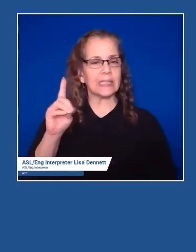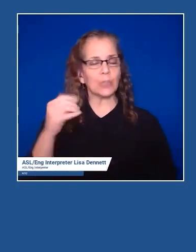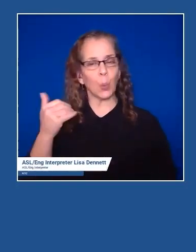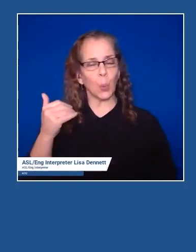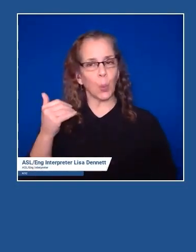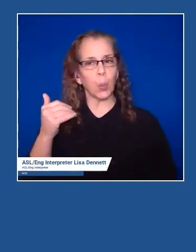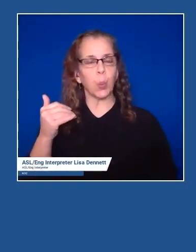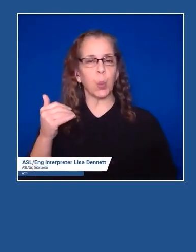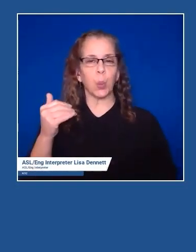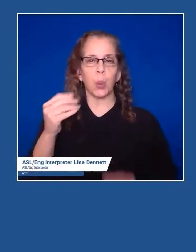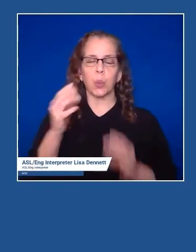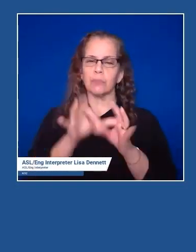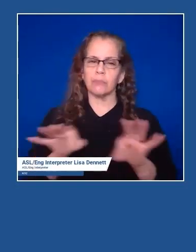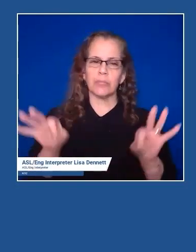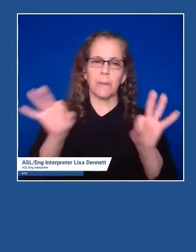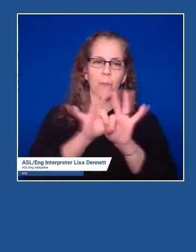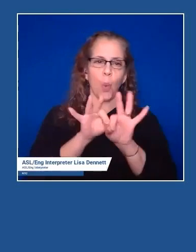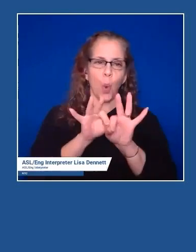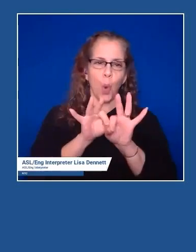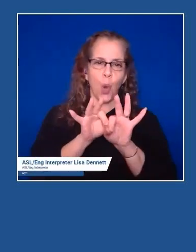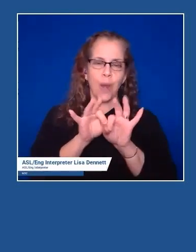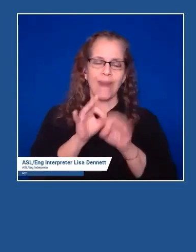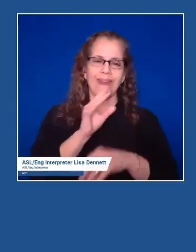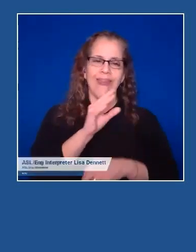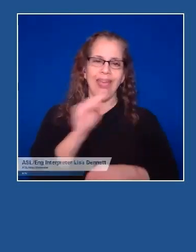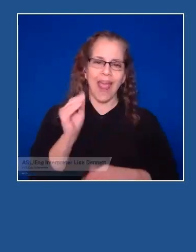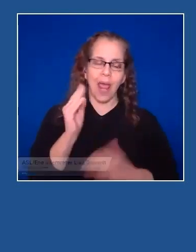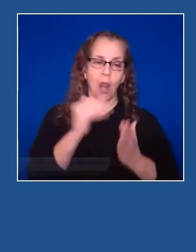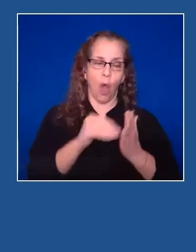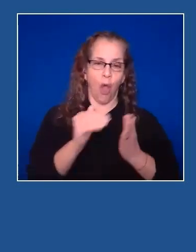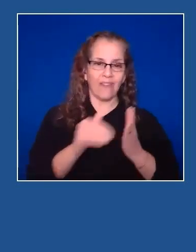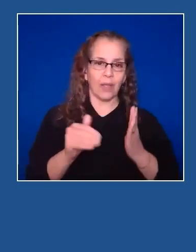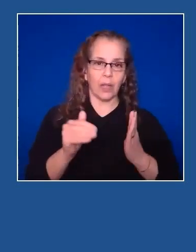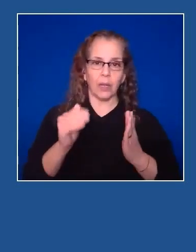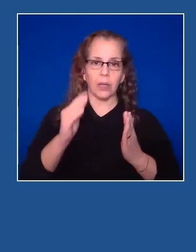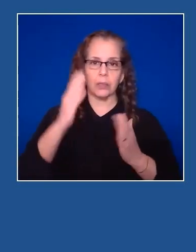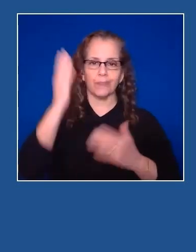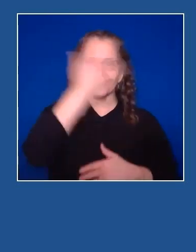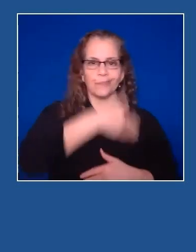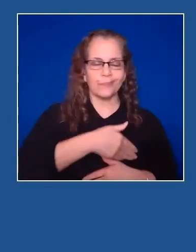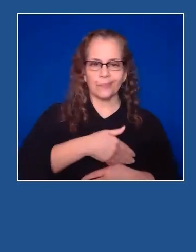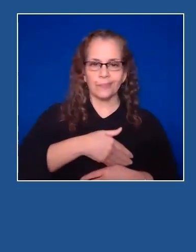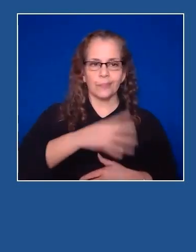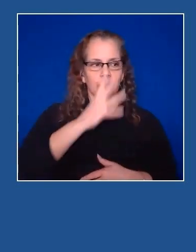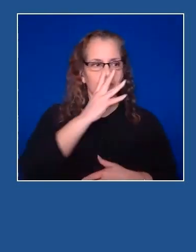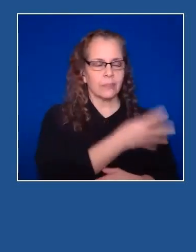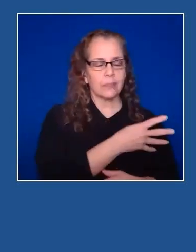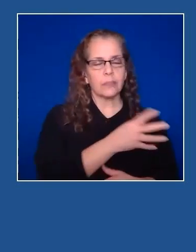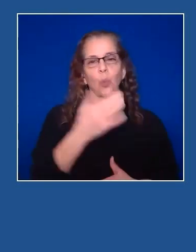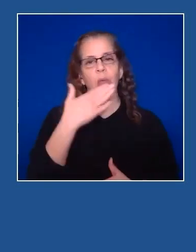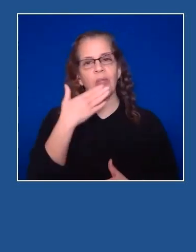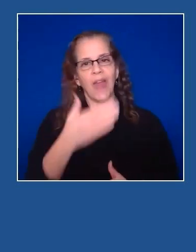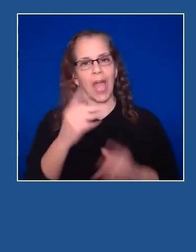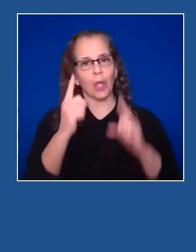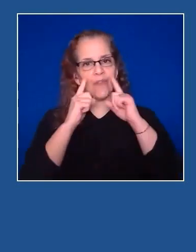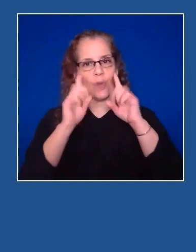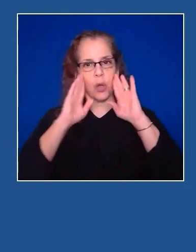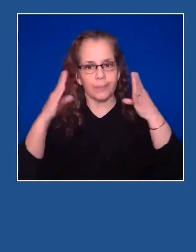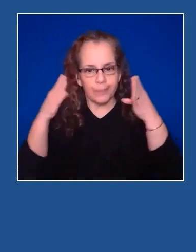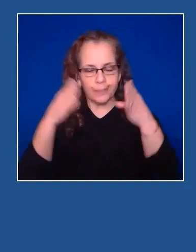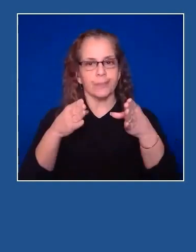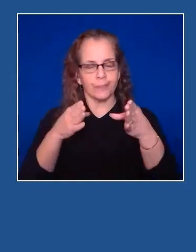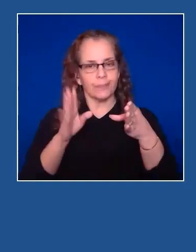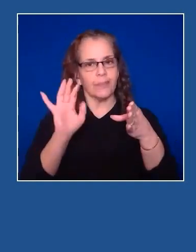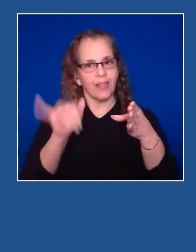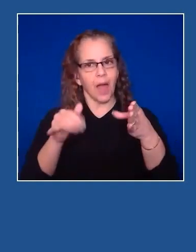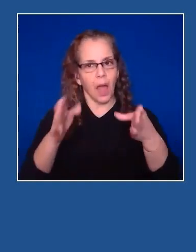both so important and one that often gets overlooked in the research. So I really, really appreciate you drawing your attention to it. We've